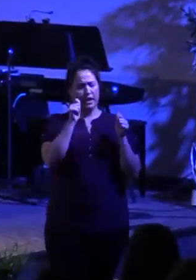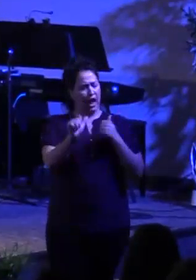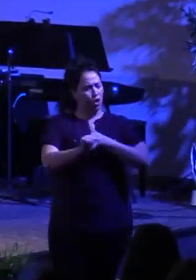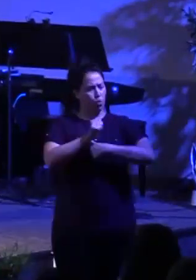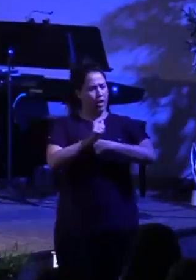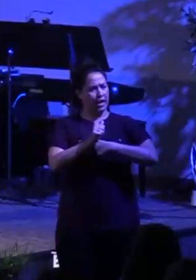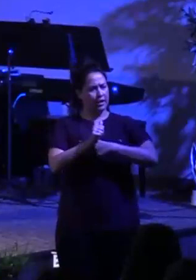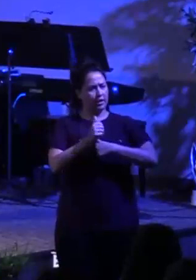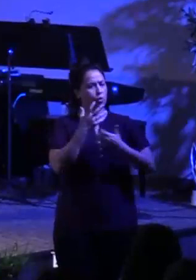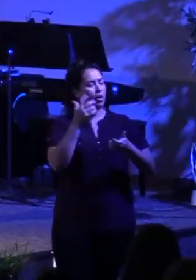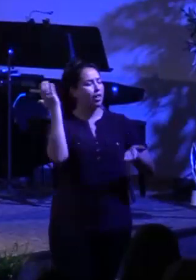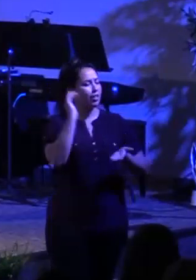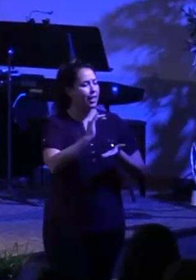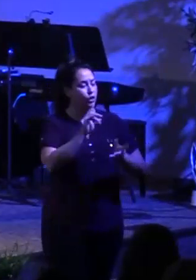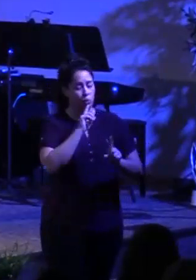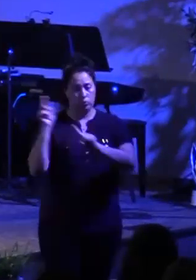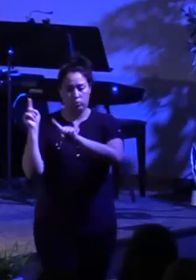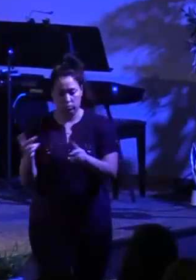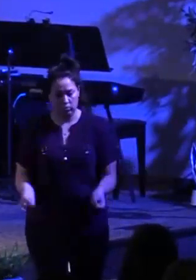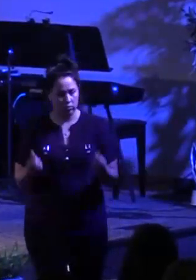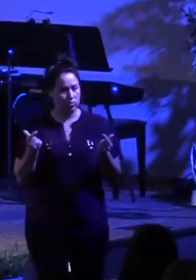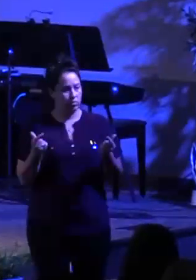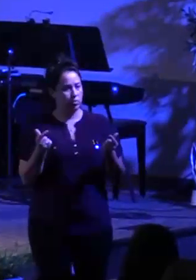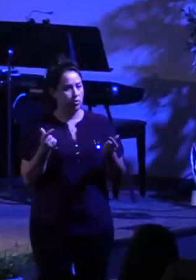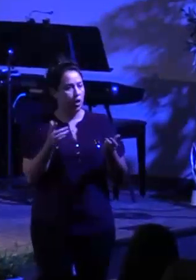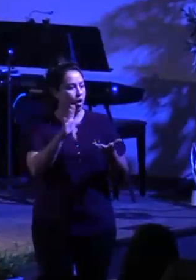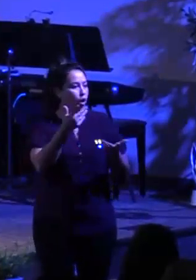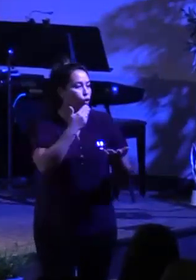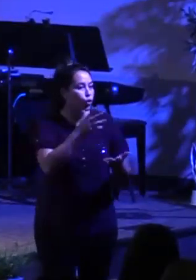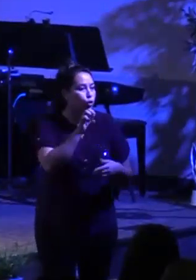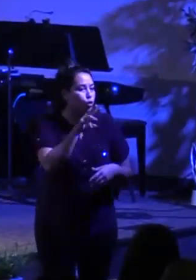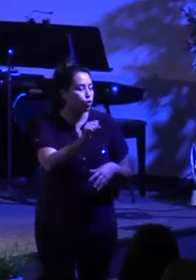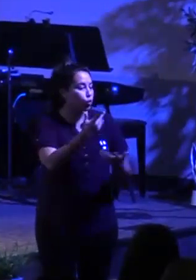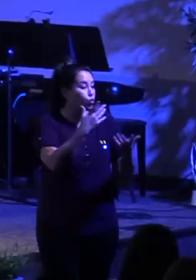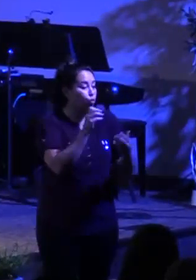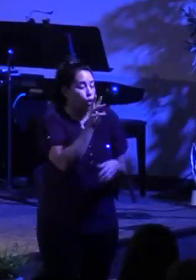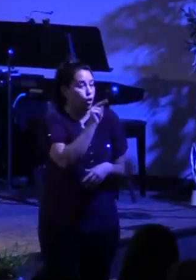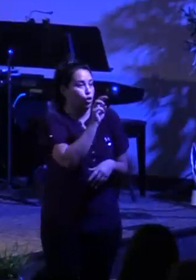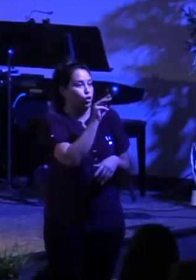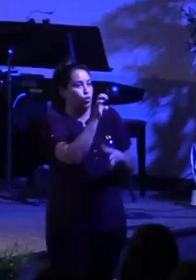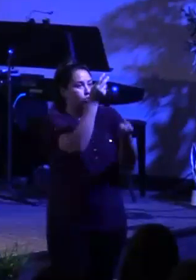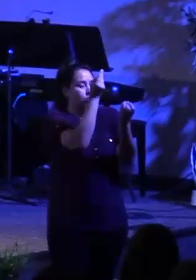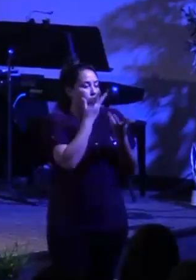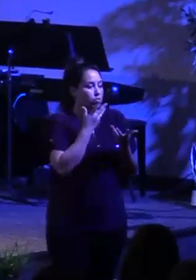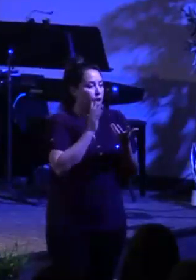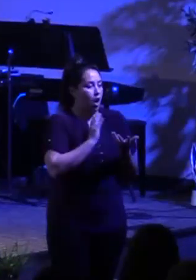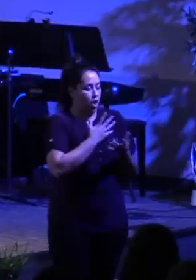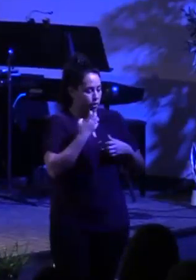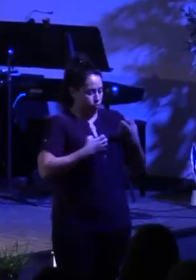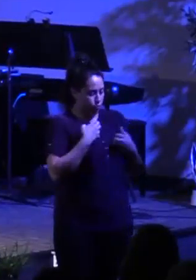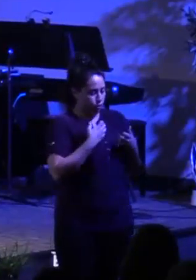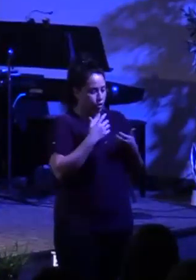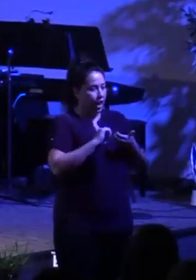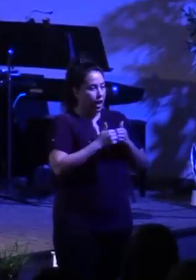other, our context, our environment, the news around us that come in, the emotions that they produce, and